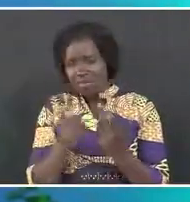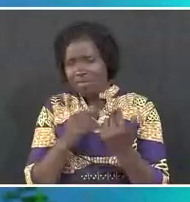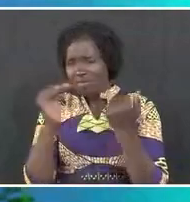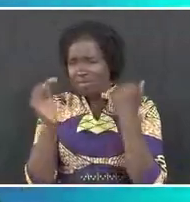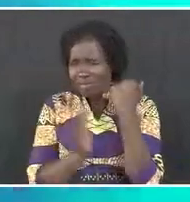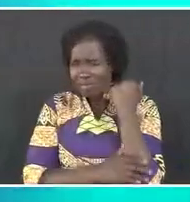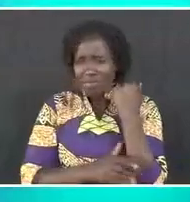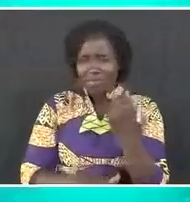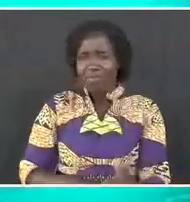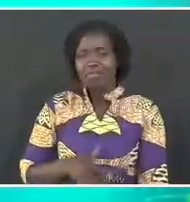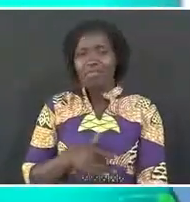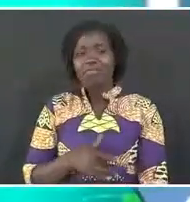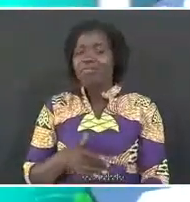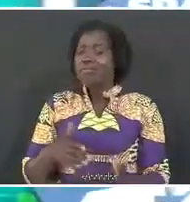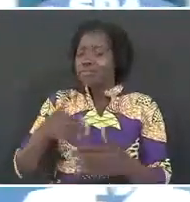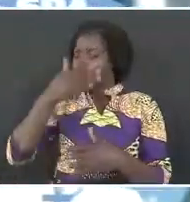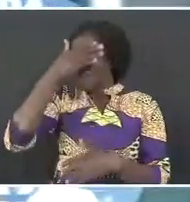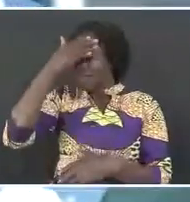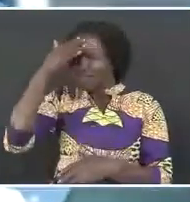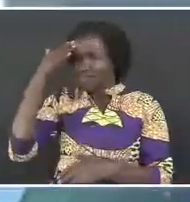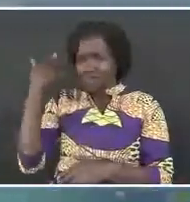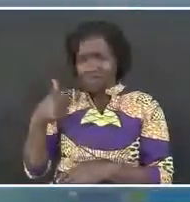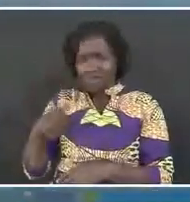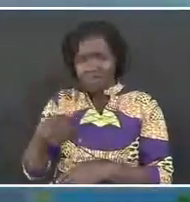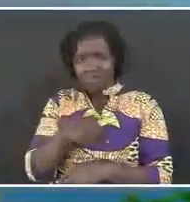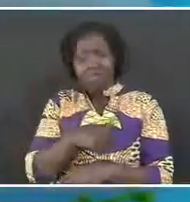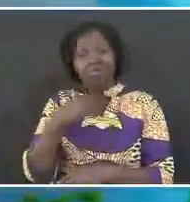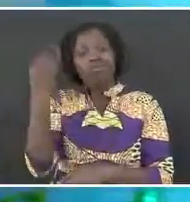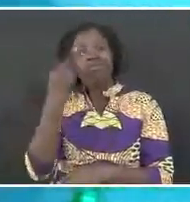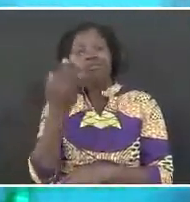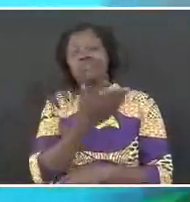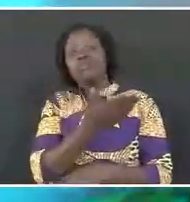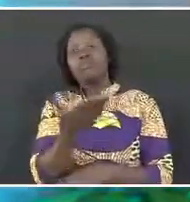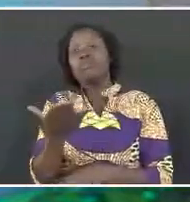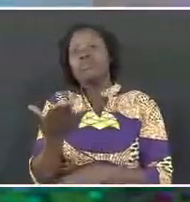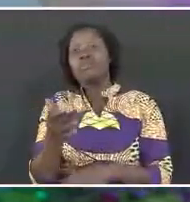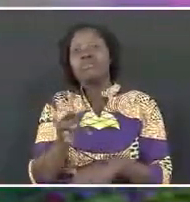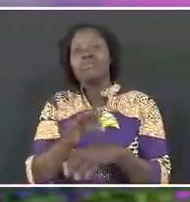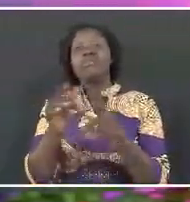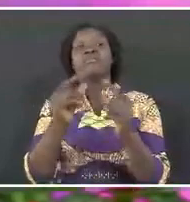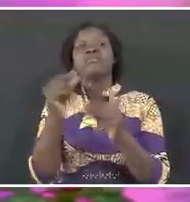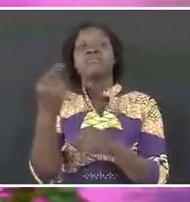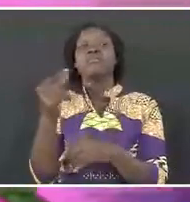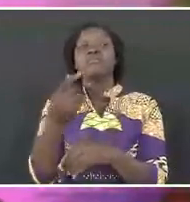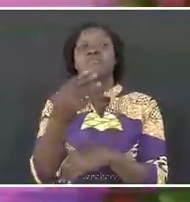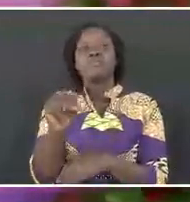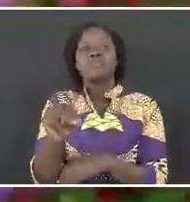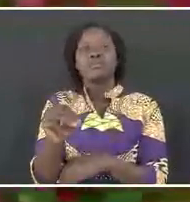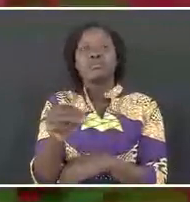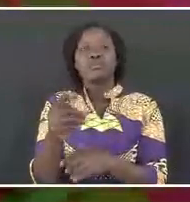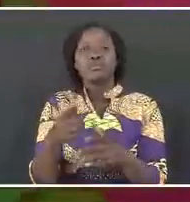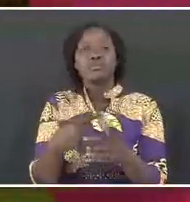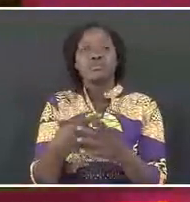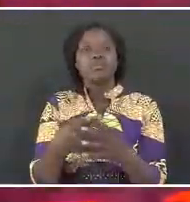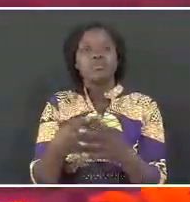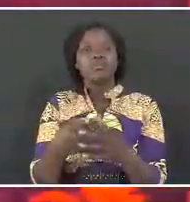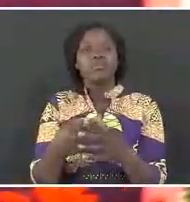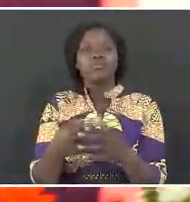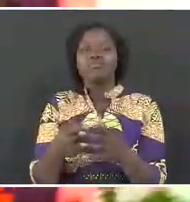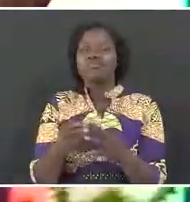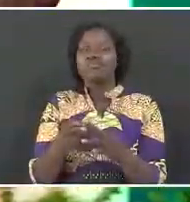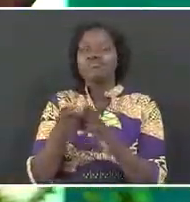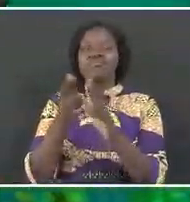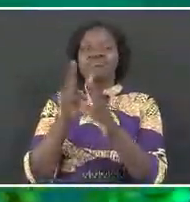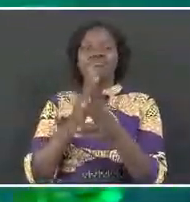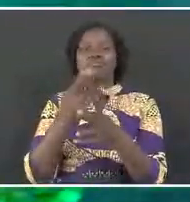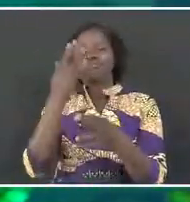it feels? Mulitusahau. And we are the people who took the gospel to them. And then we walked away